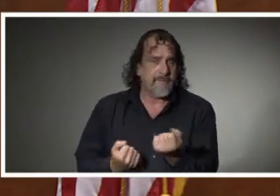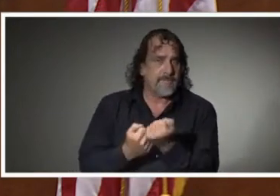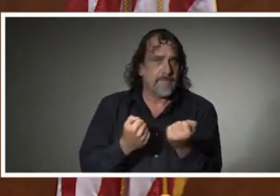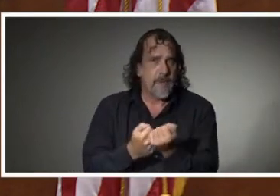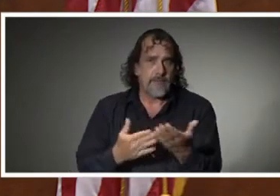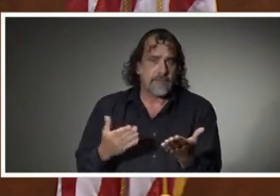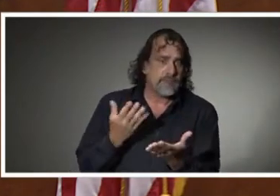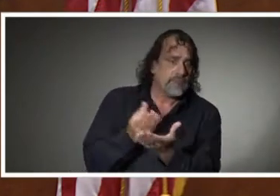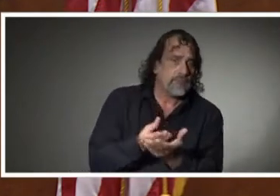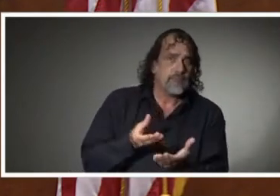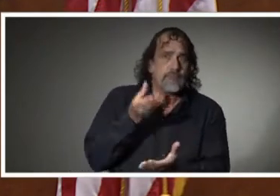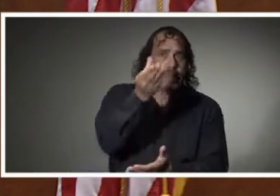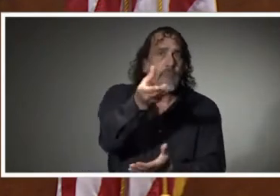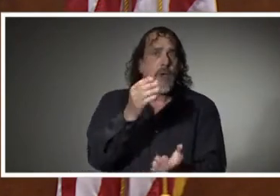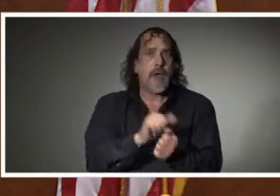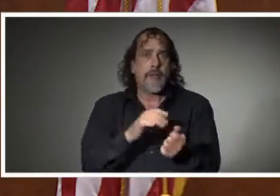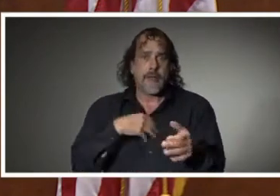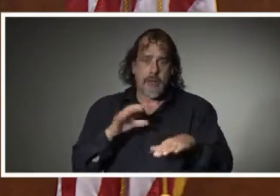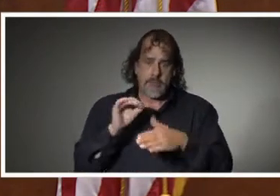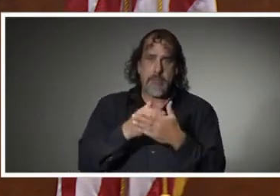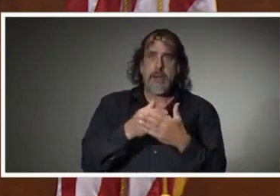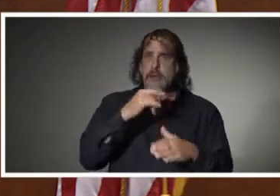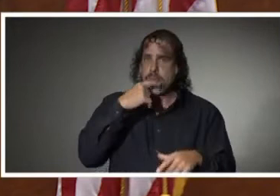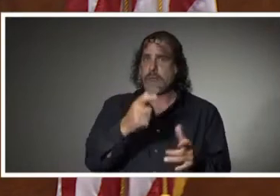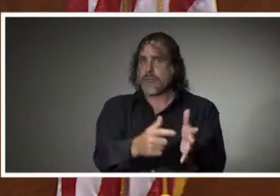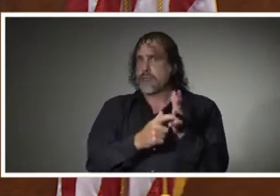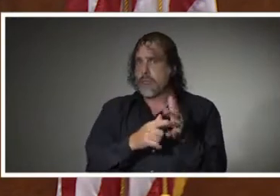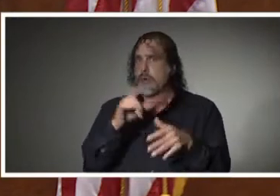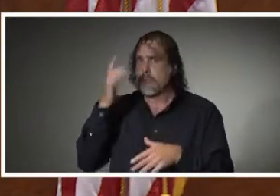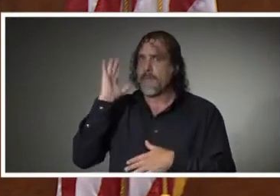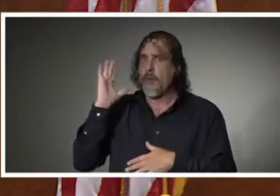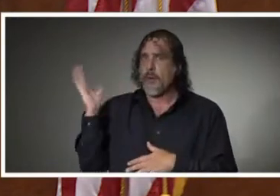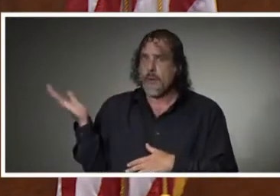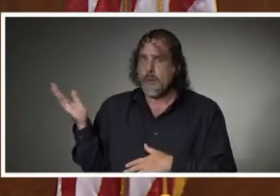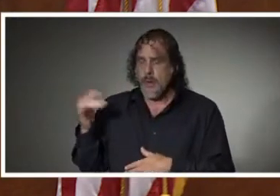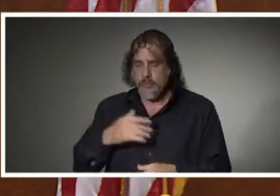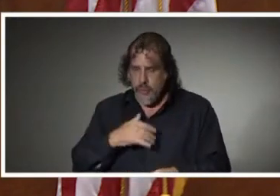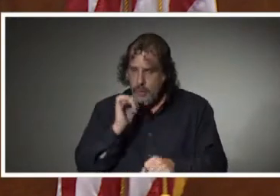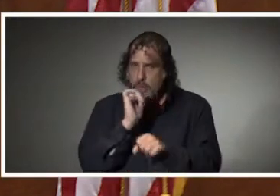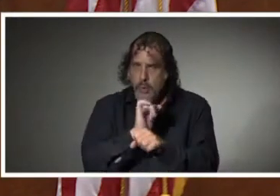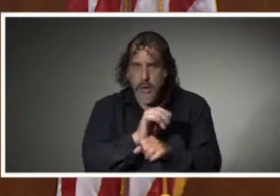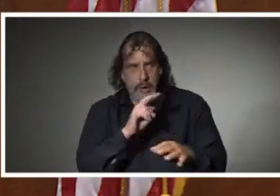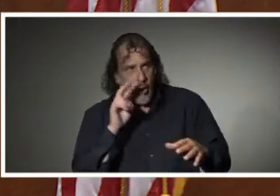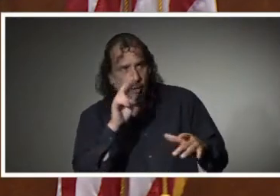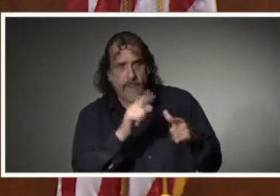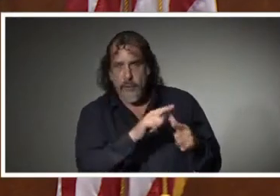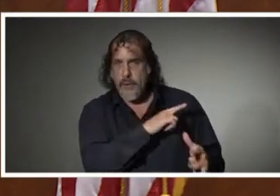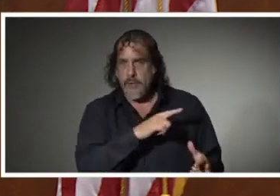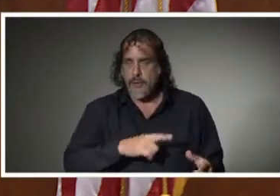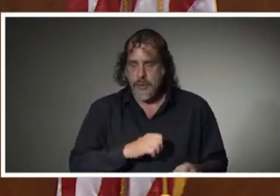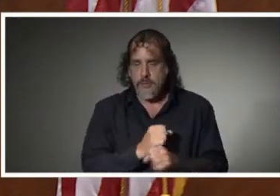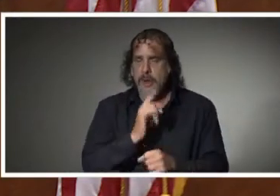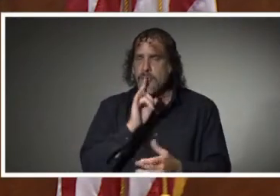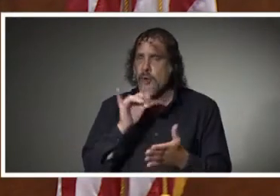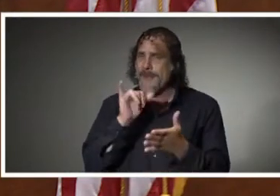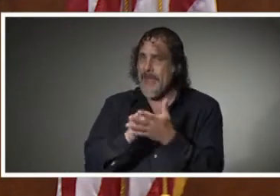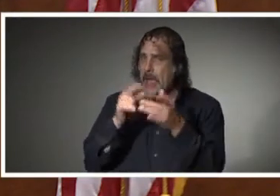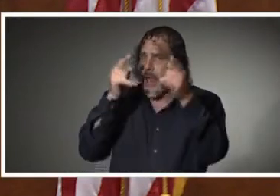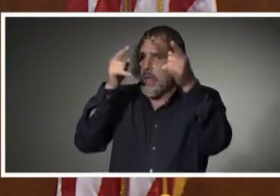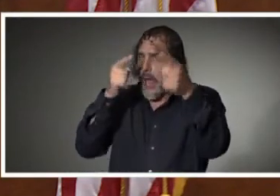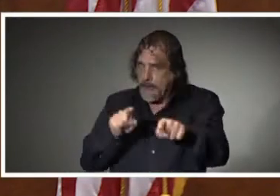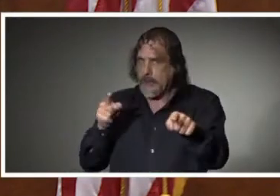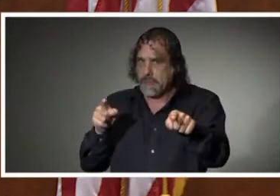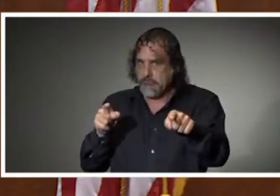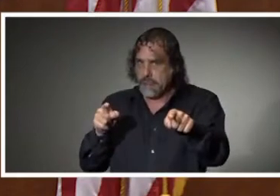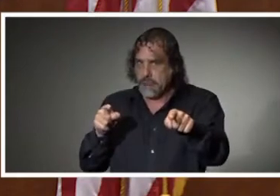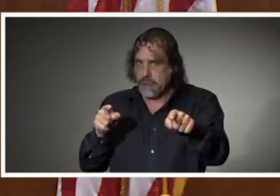that it is supposed to be funded at. And so I will look and work with the legislature to make sure that that happens.